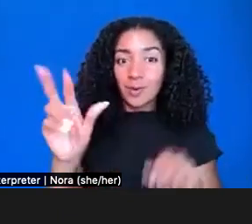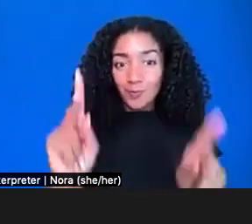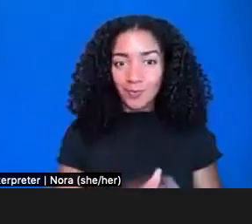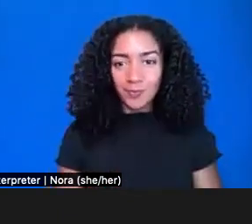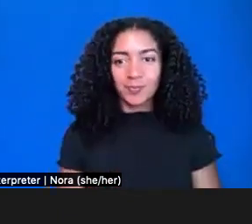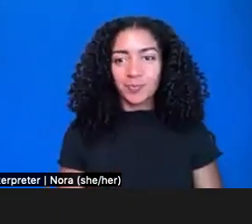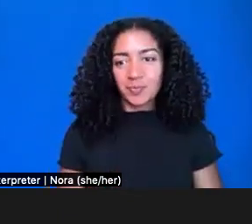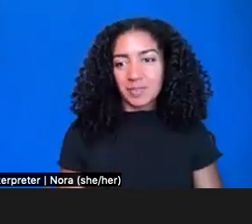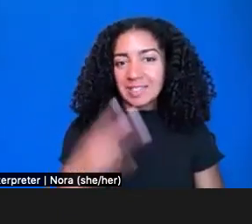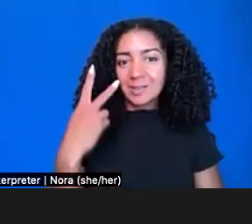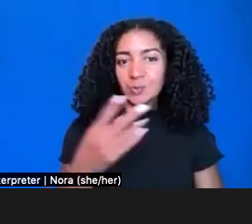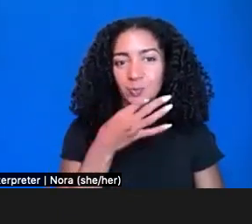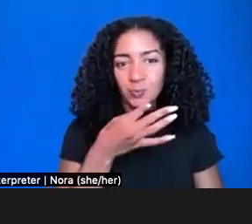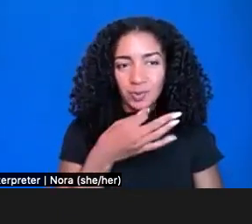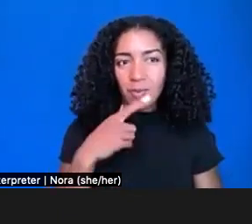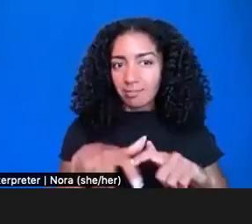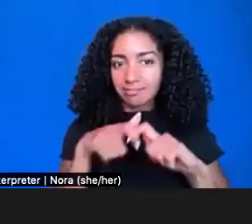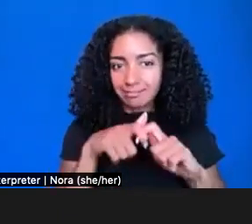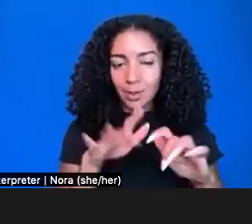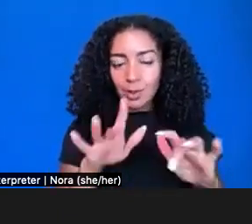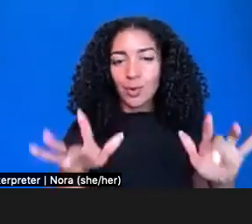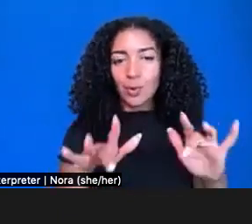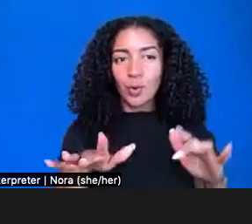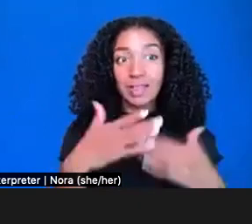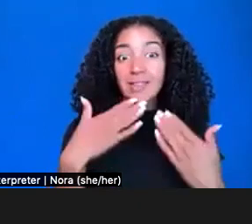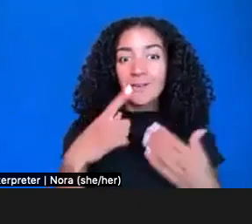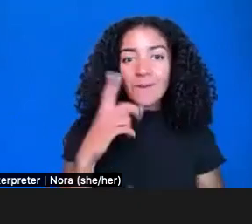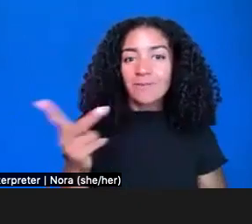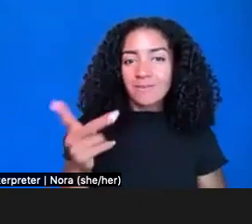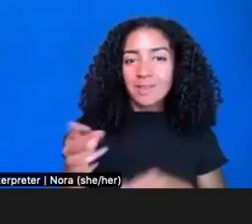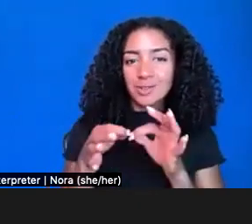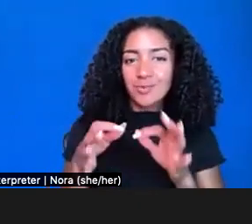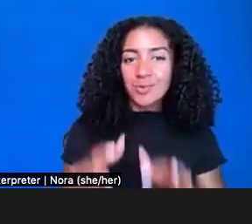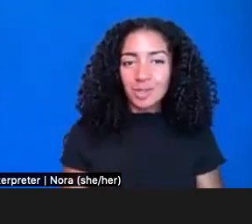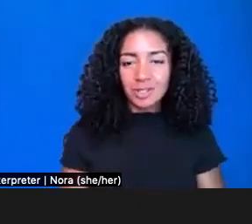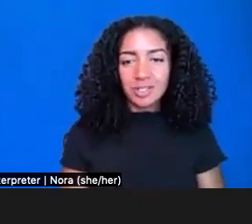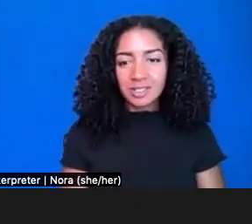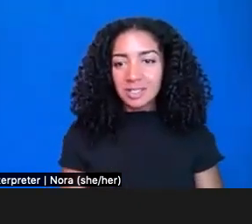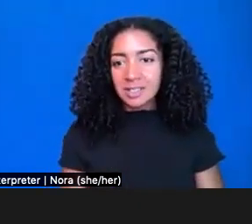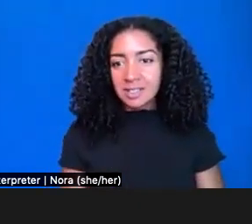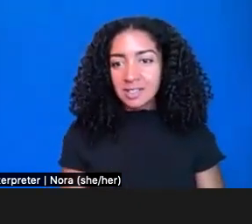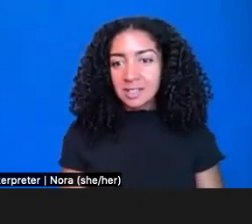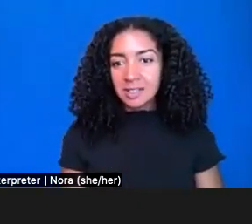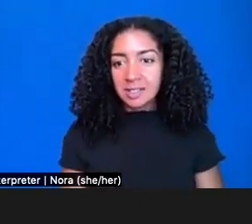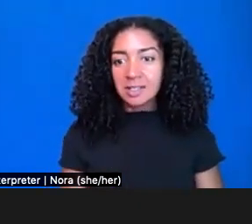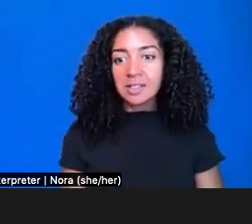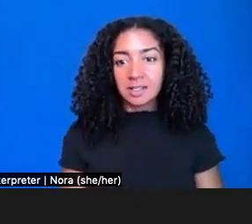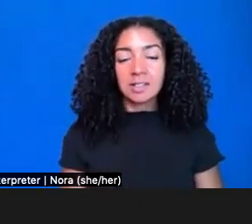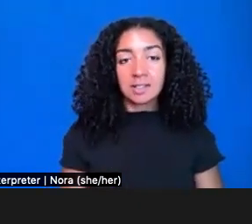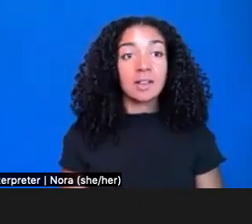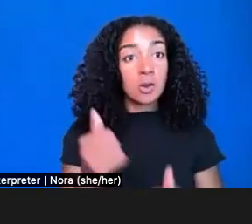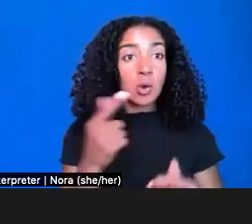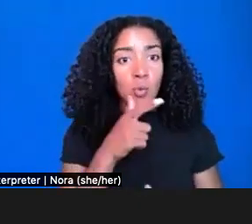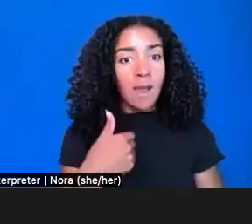See you in a little bit. I'm gonna pause the recording. Thank you to our interpreters and everybody who had some comments in the